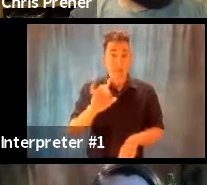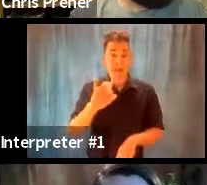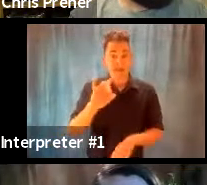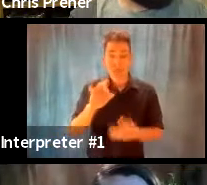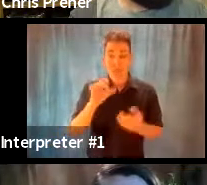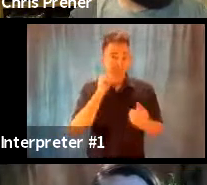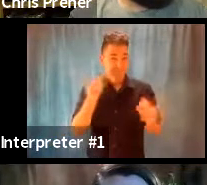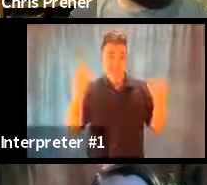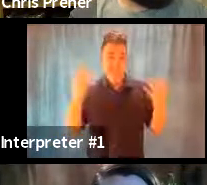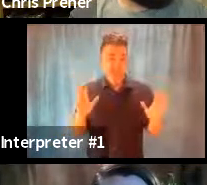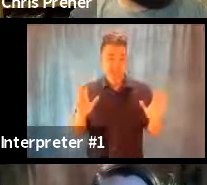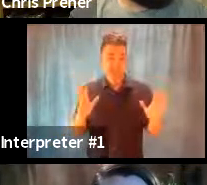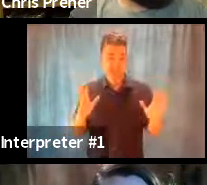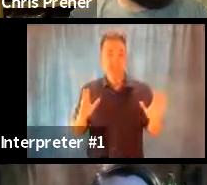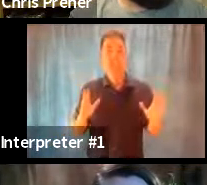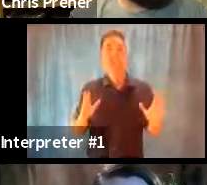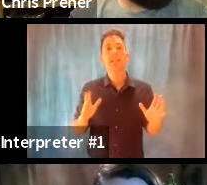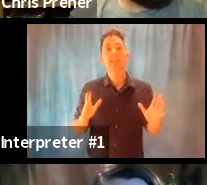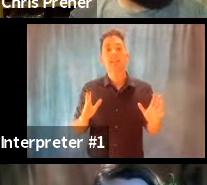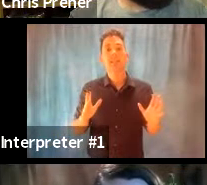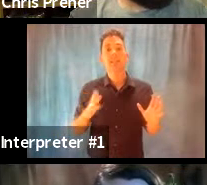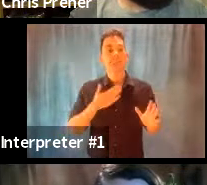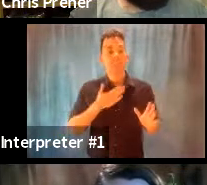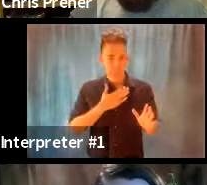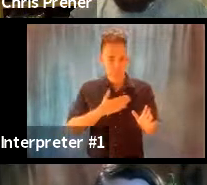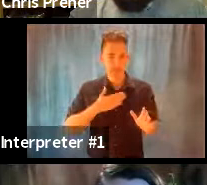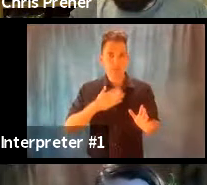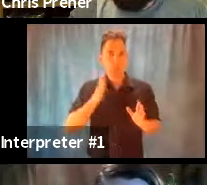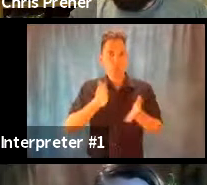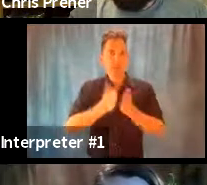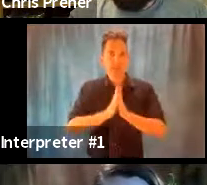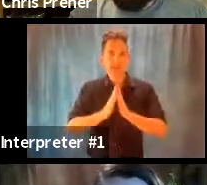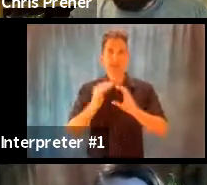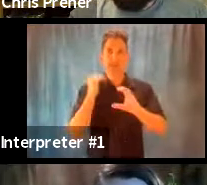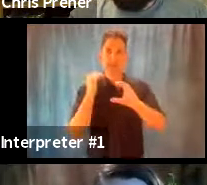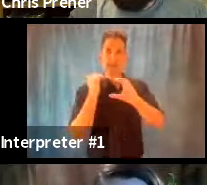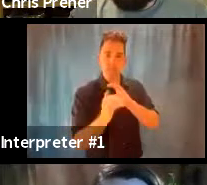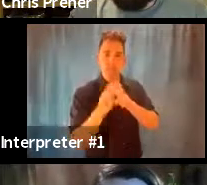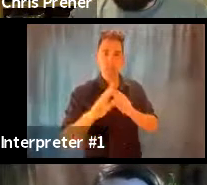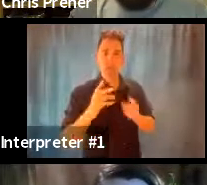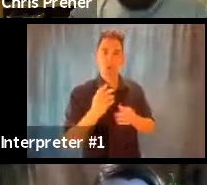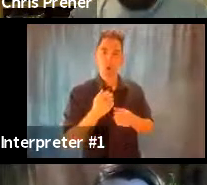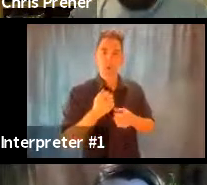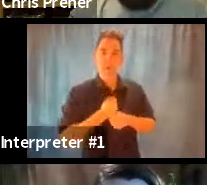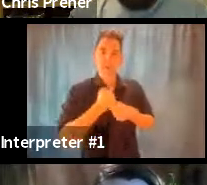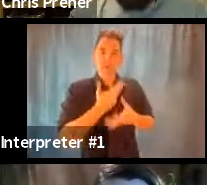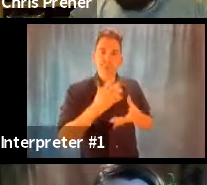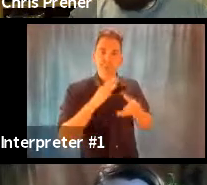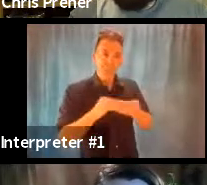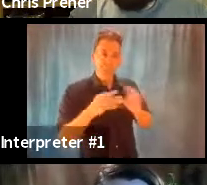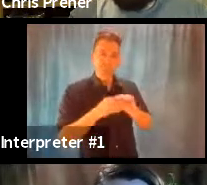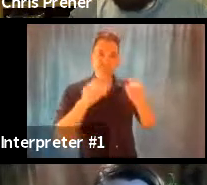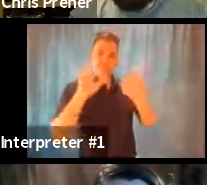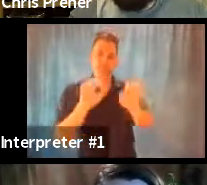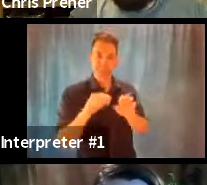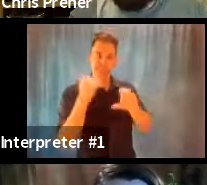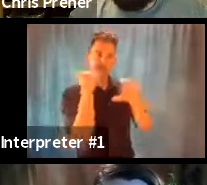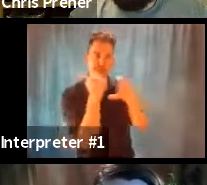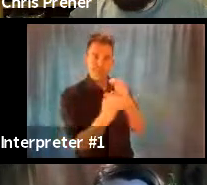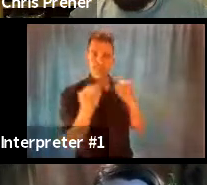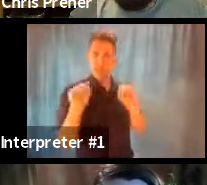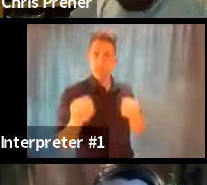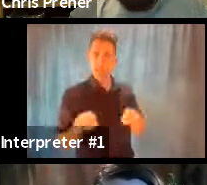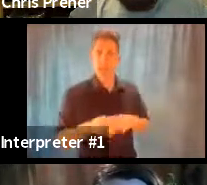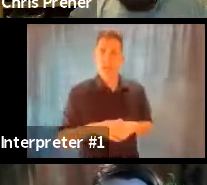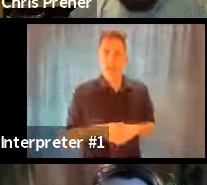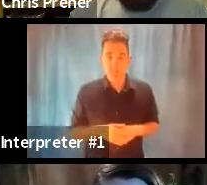address to please send your testimony in written form. A few important announcements before we start